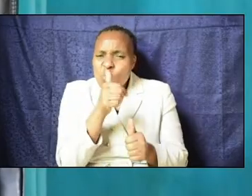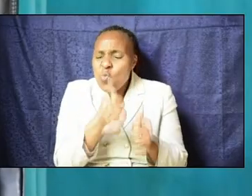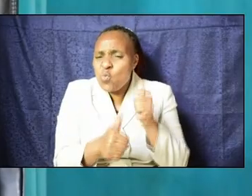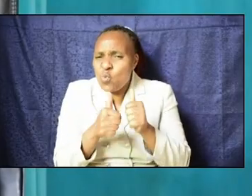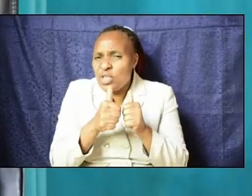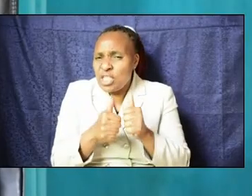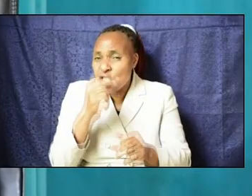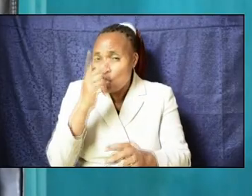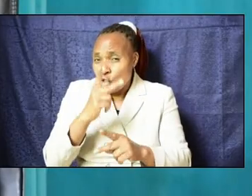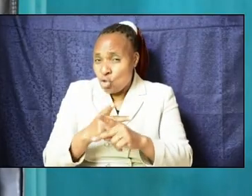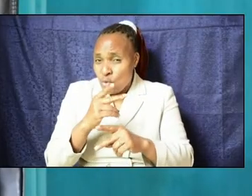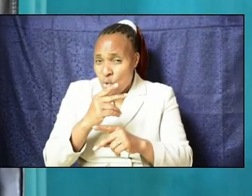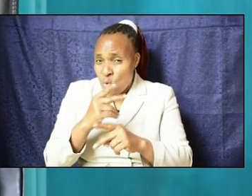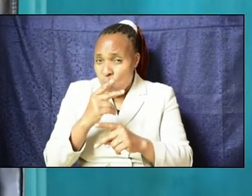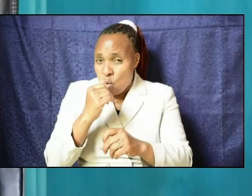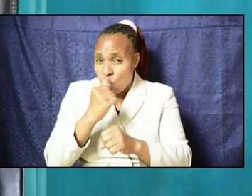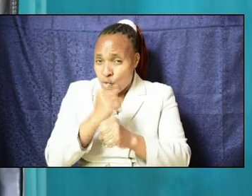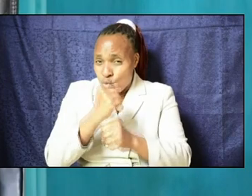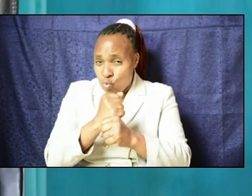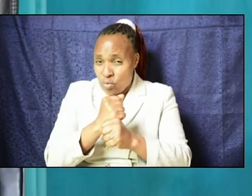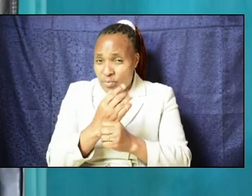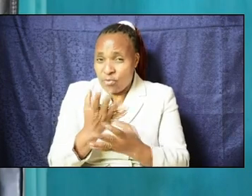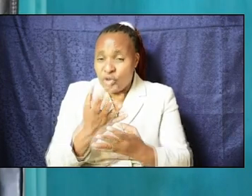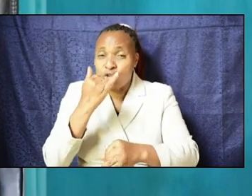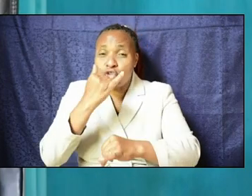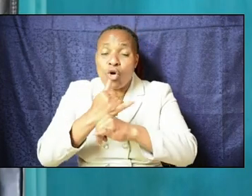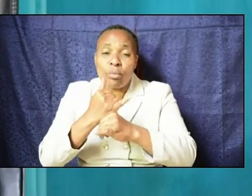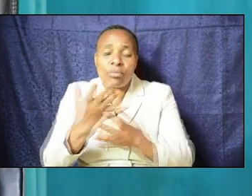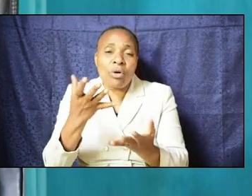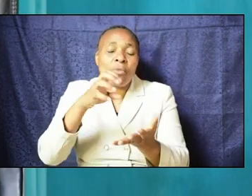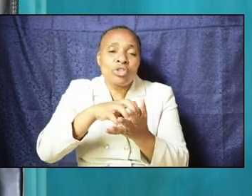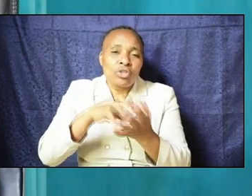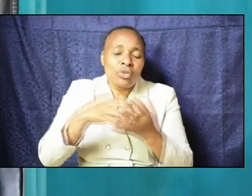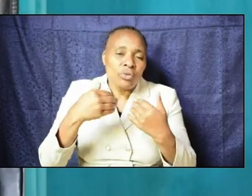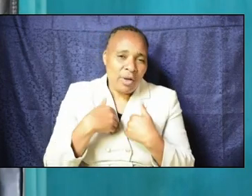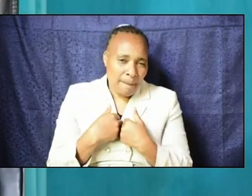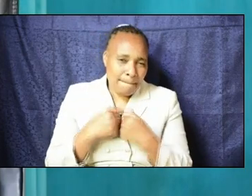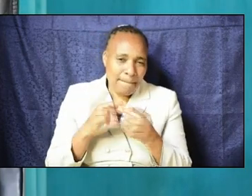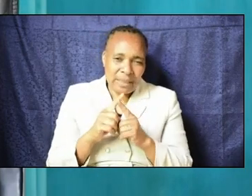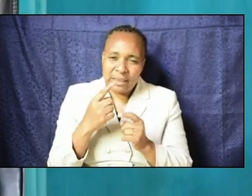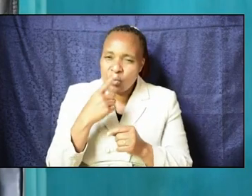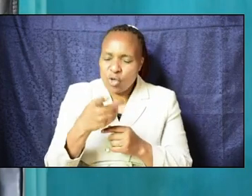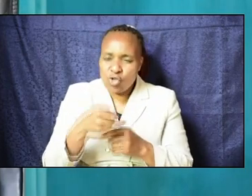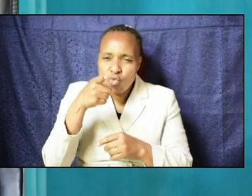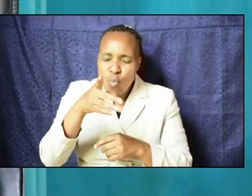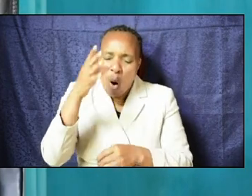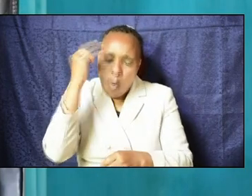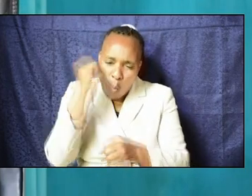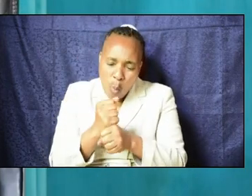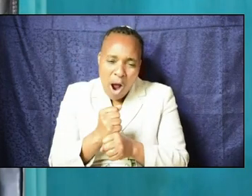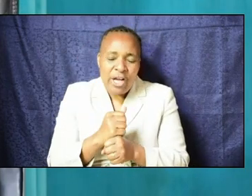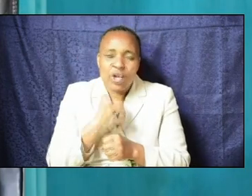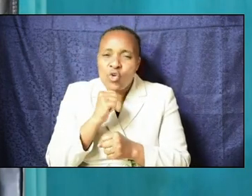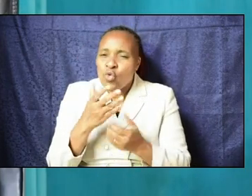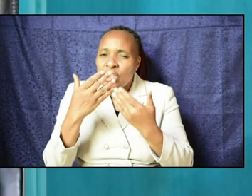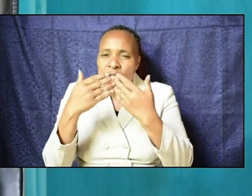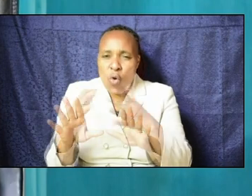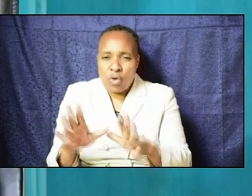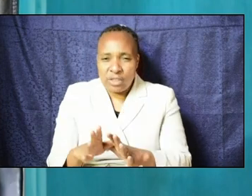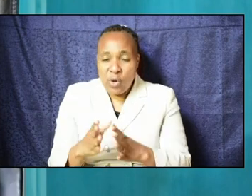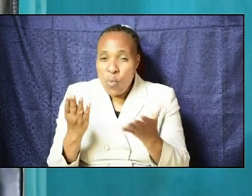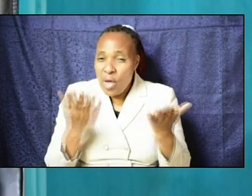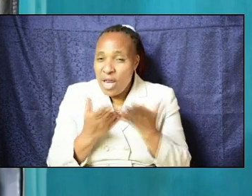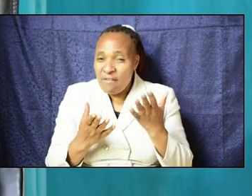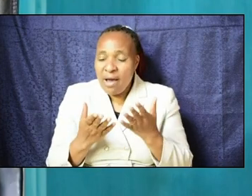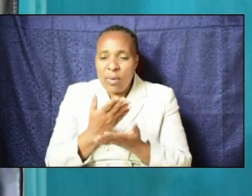what kind of work you do, what position you occupy. It just says that your labor is not in vain. You know, whatever it